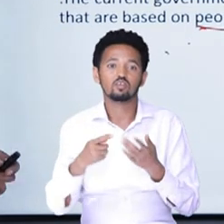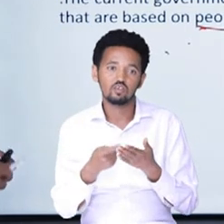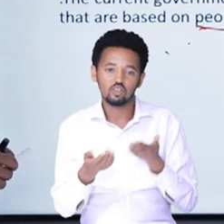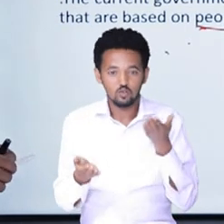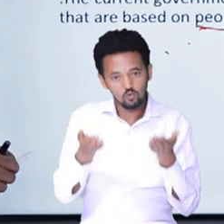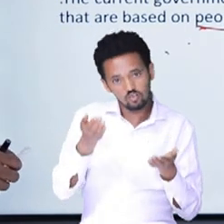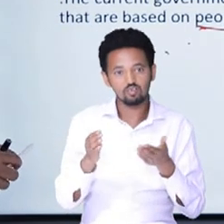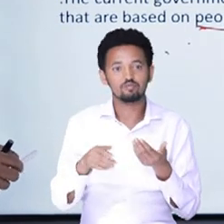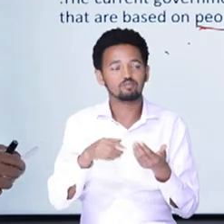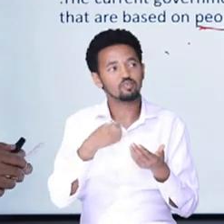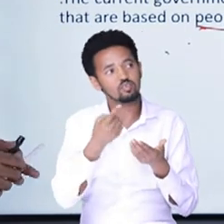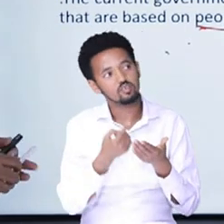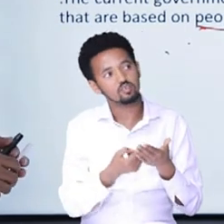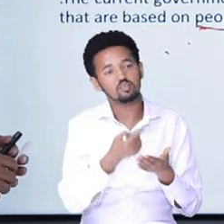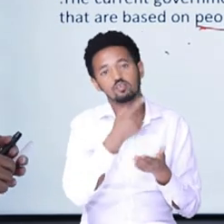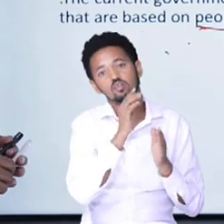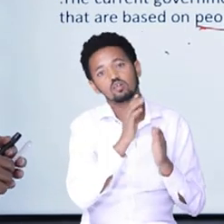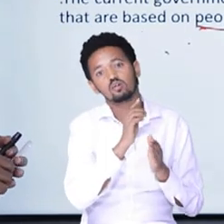here.